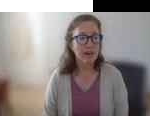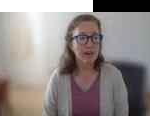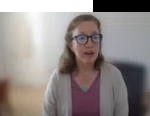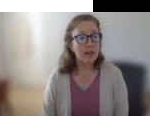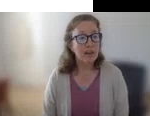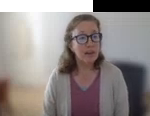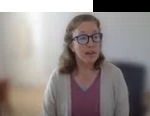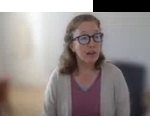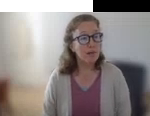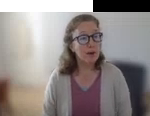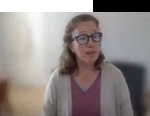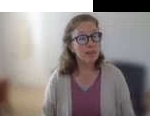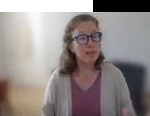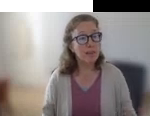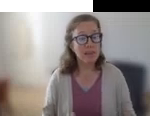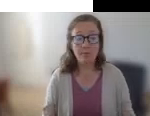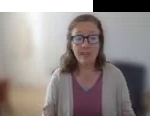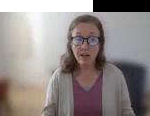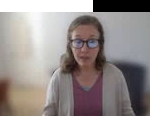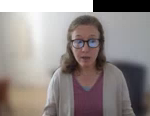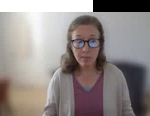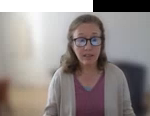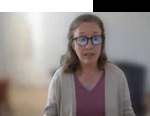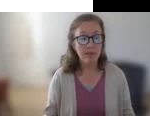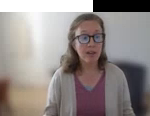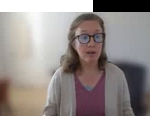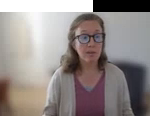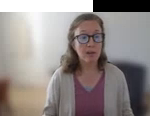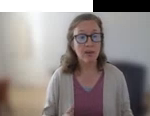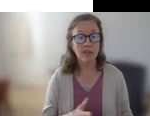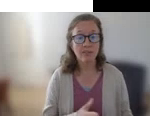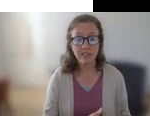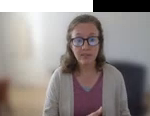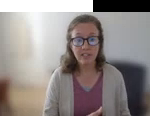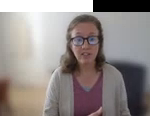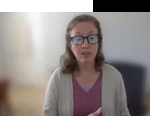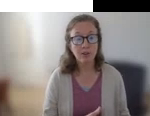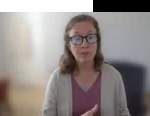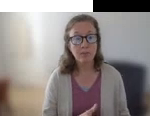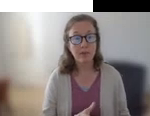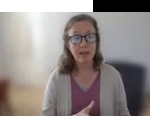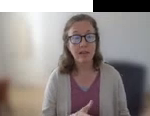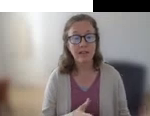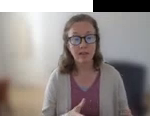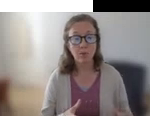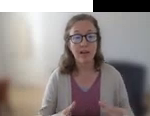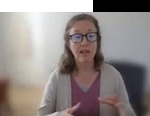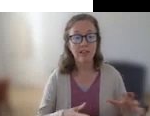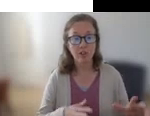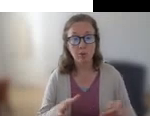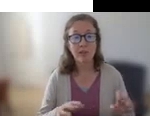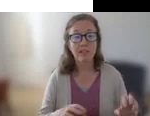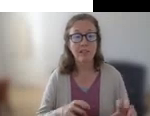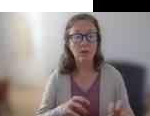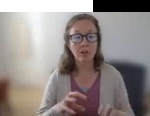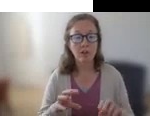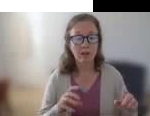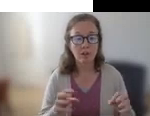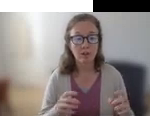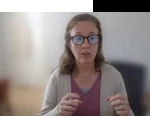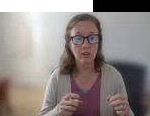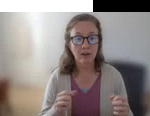students. And it may not be apparent. It may not be apparent in the face-to-face classroom that someone has low